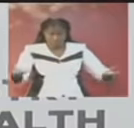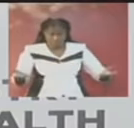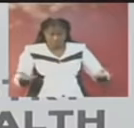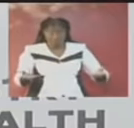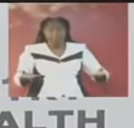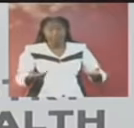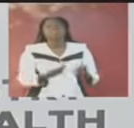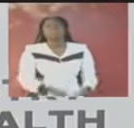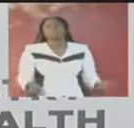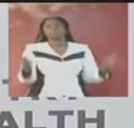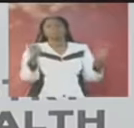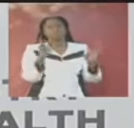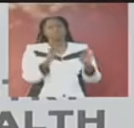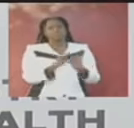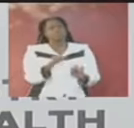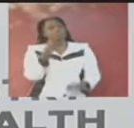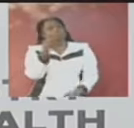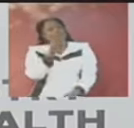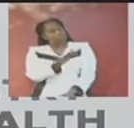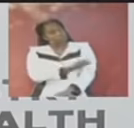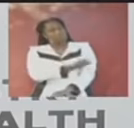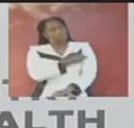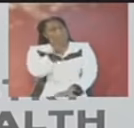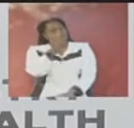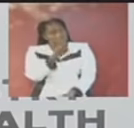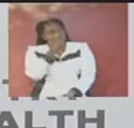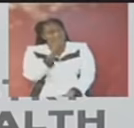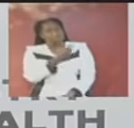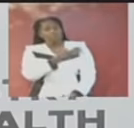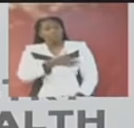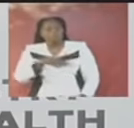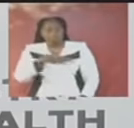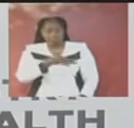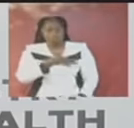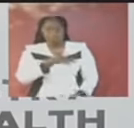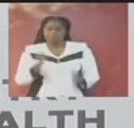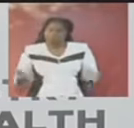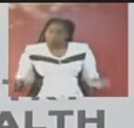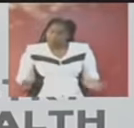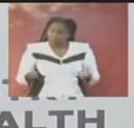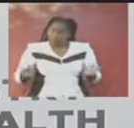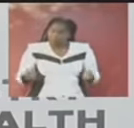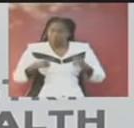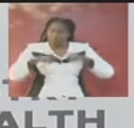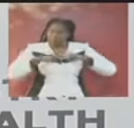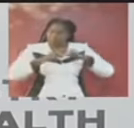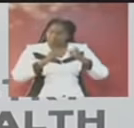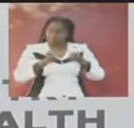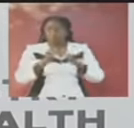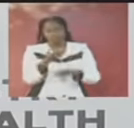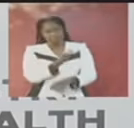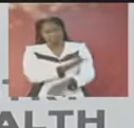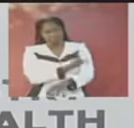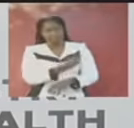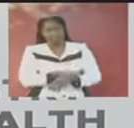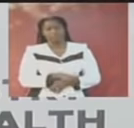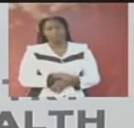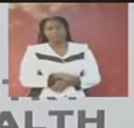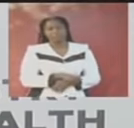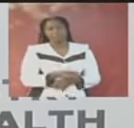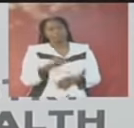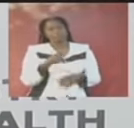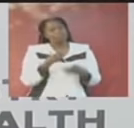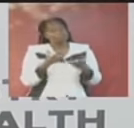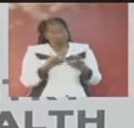the influenza vaccine. In closing, I would like to remind persons that an additional